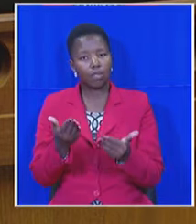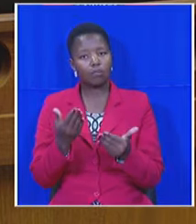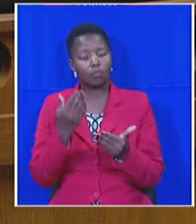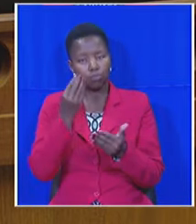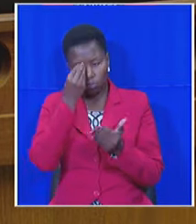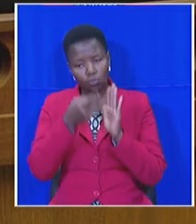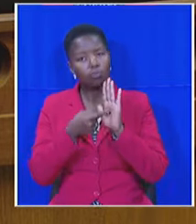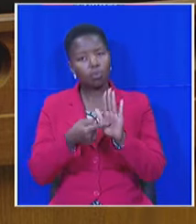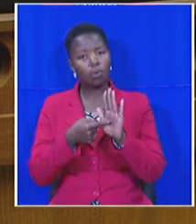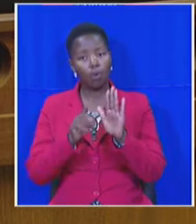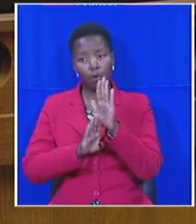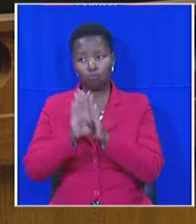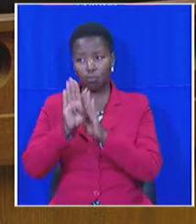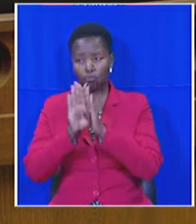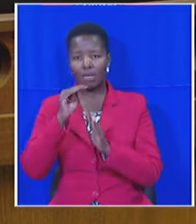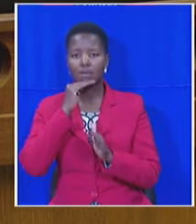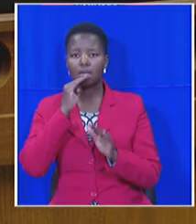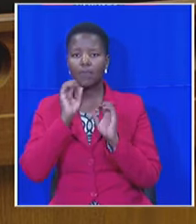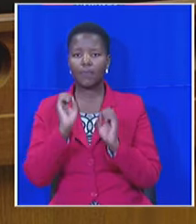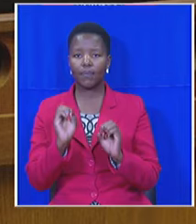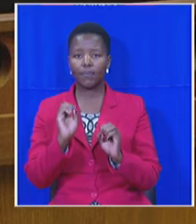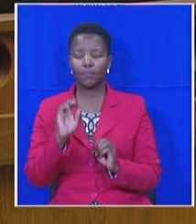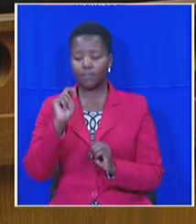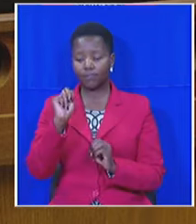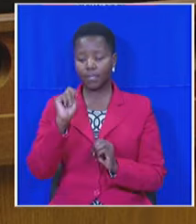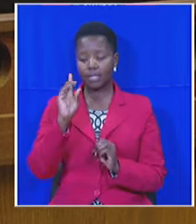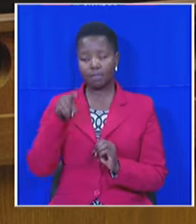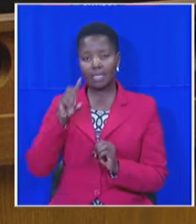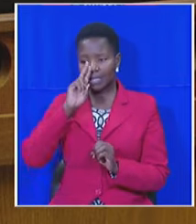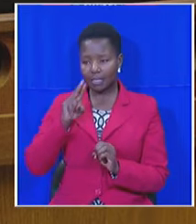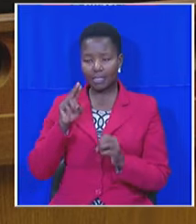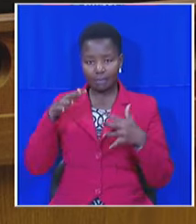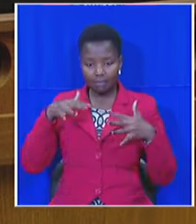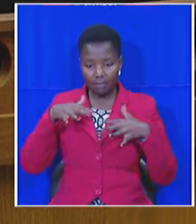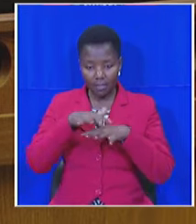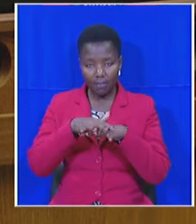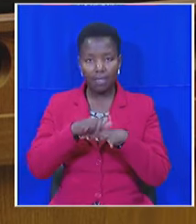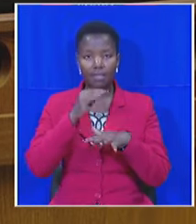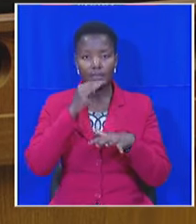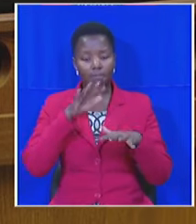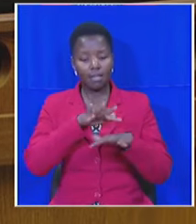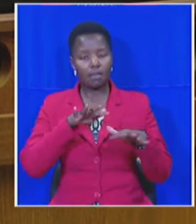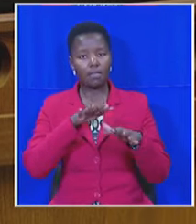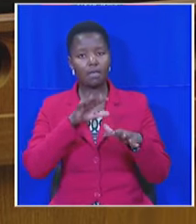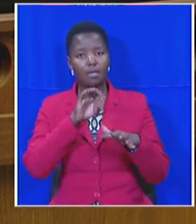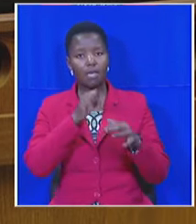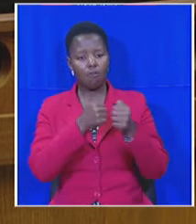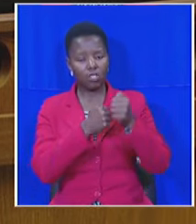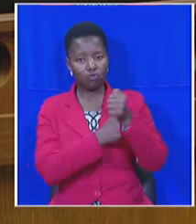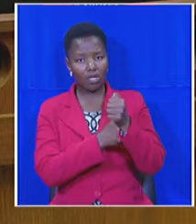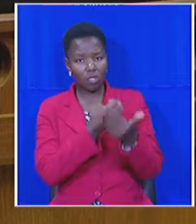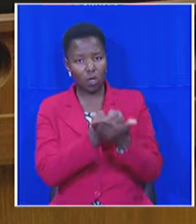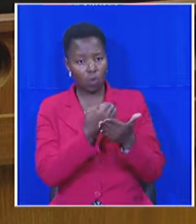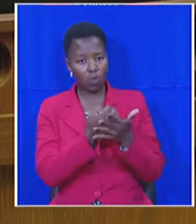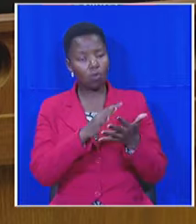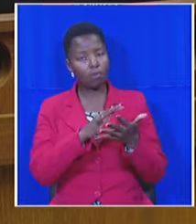are inadequate. The NDP must implement to address economic infrastructure, to boost economic growth, and to